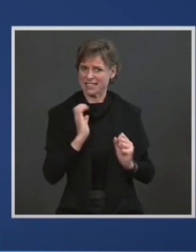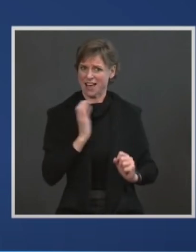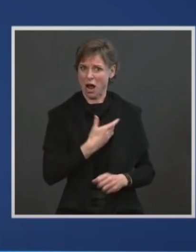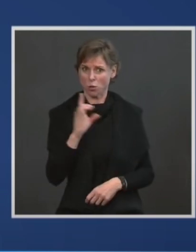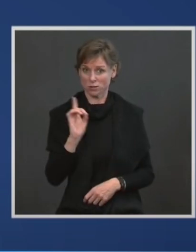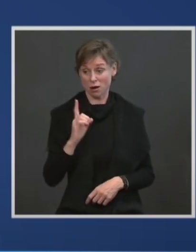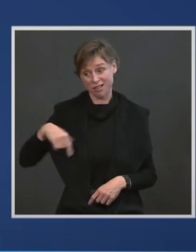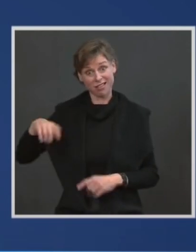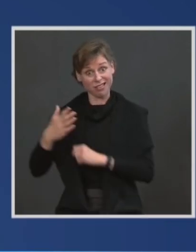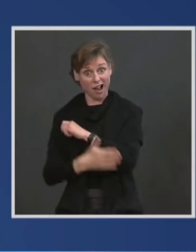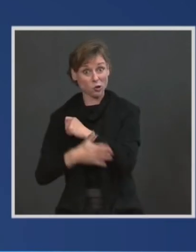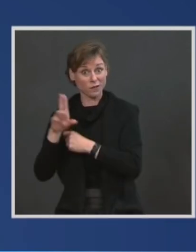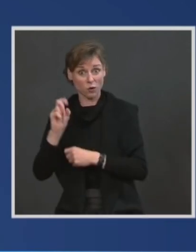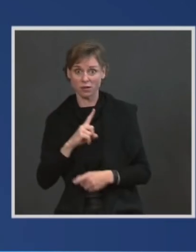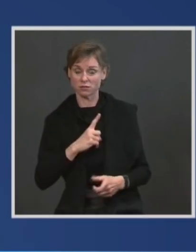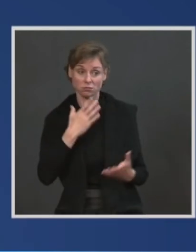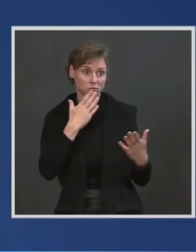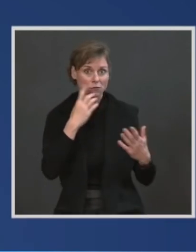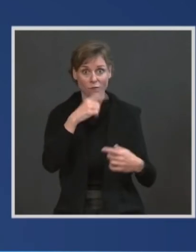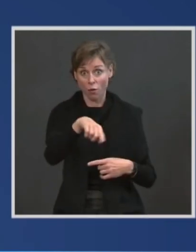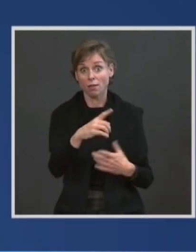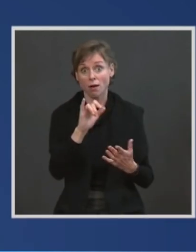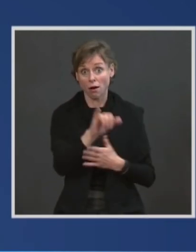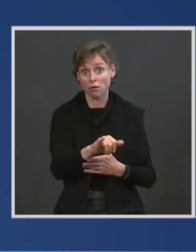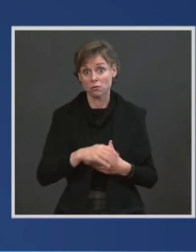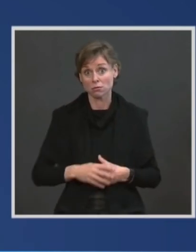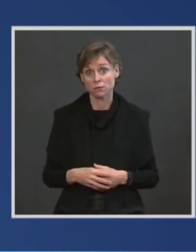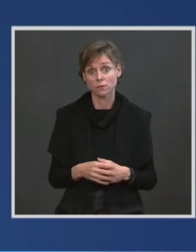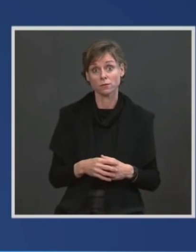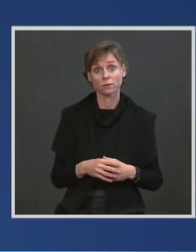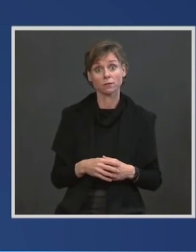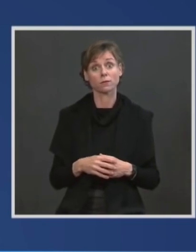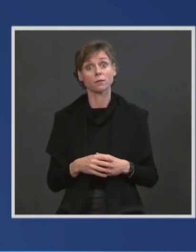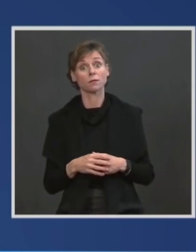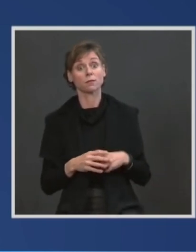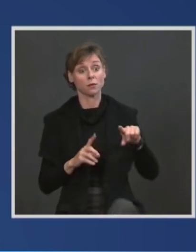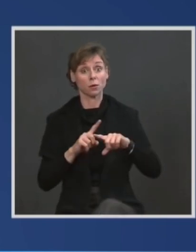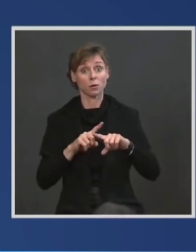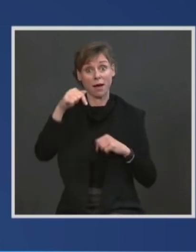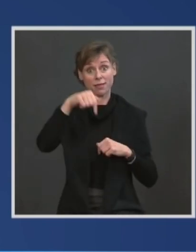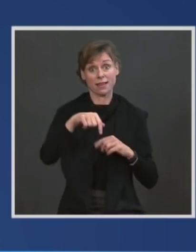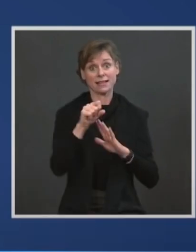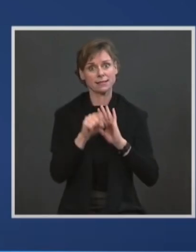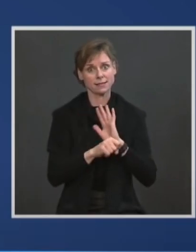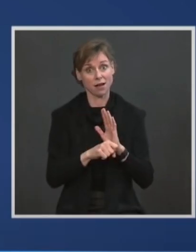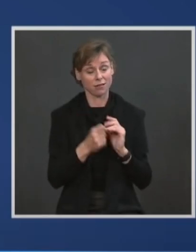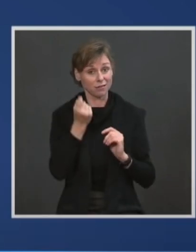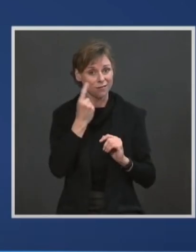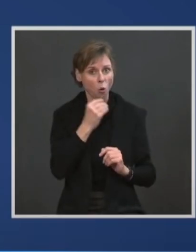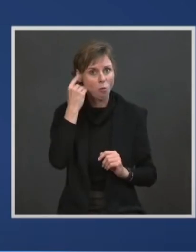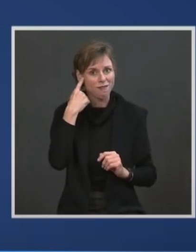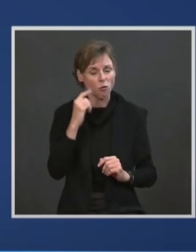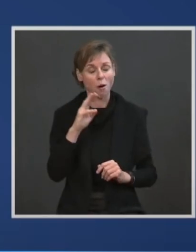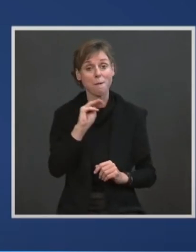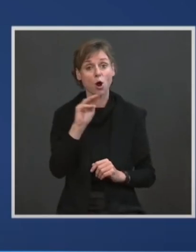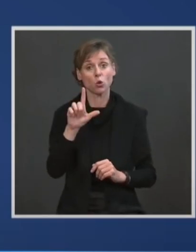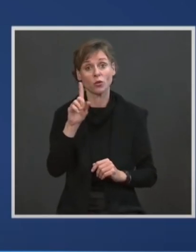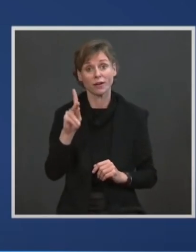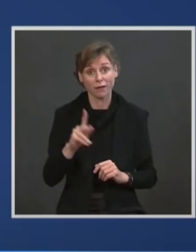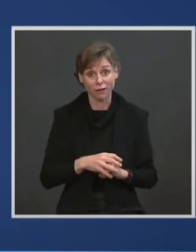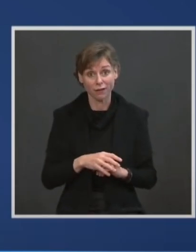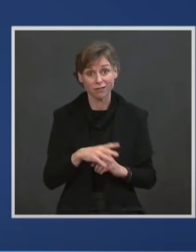it. But as this state, home to Martin Luther King and John Lewis, knows